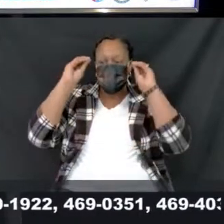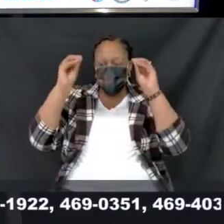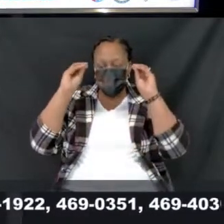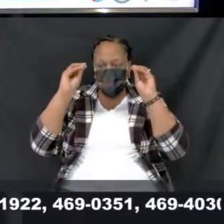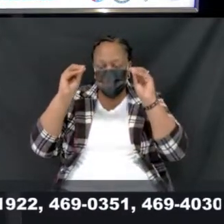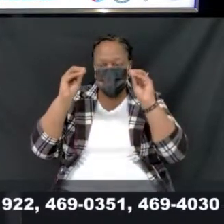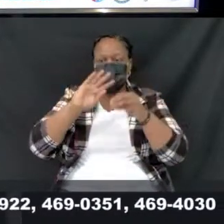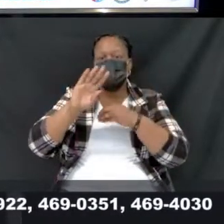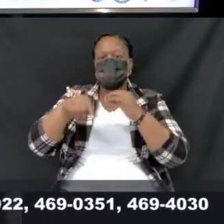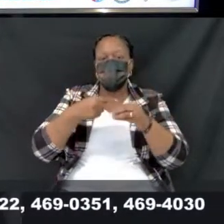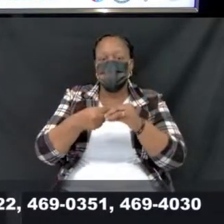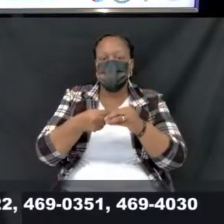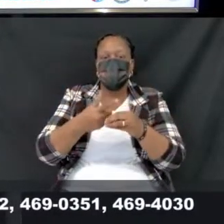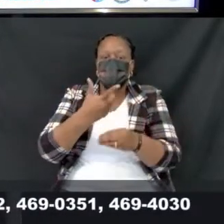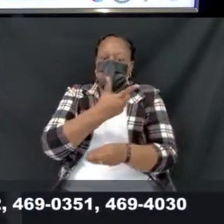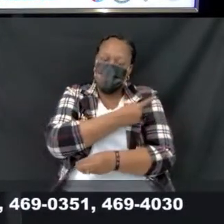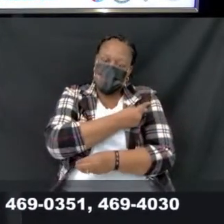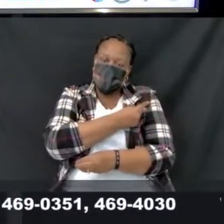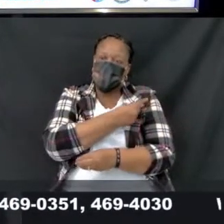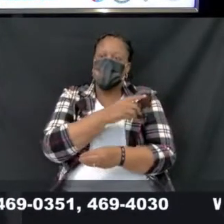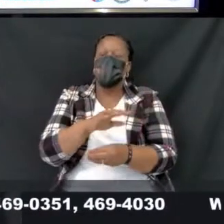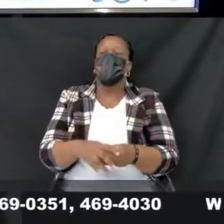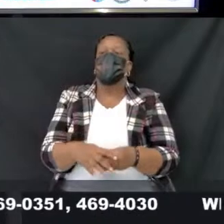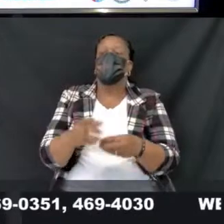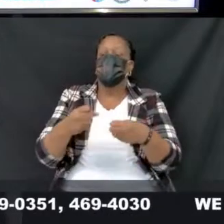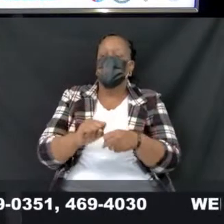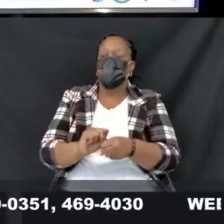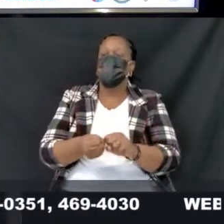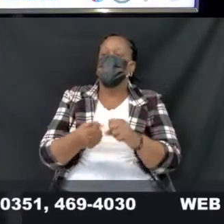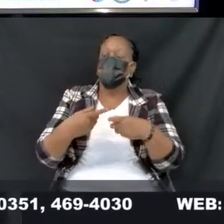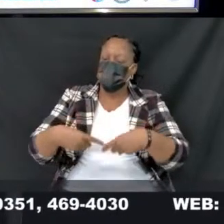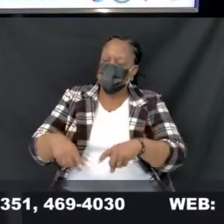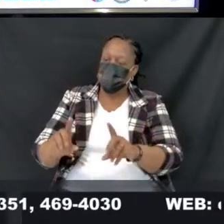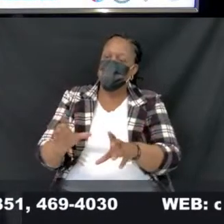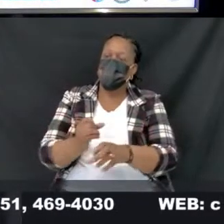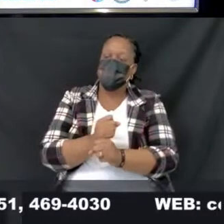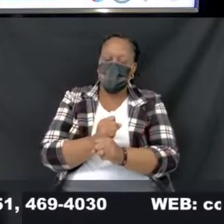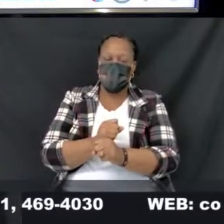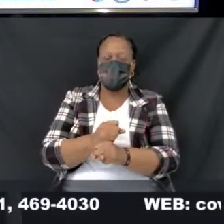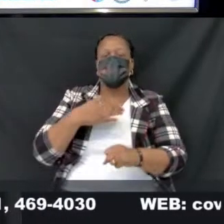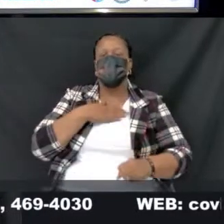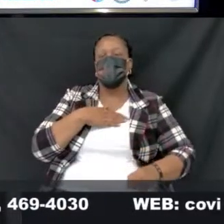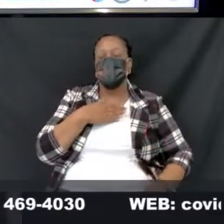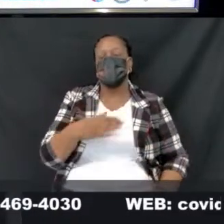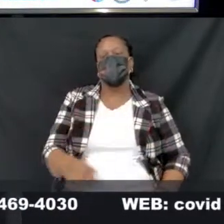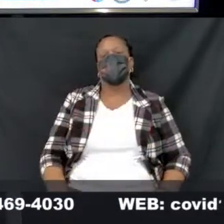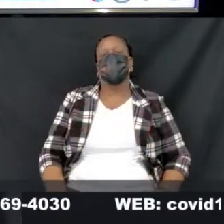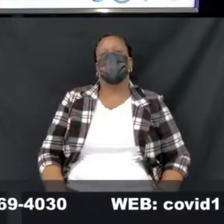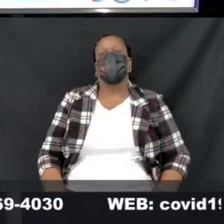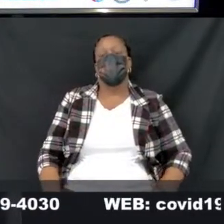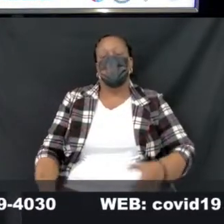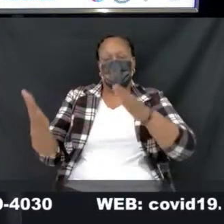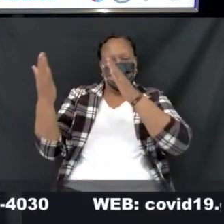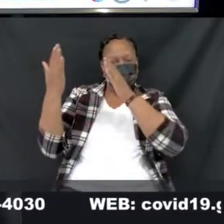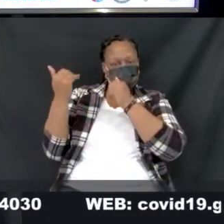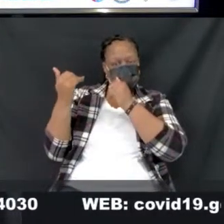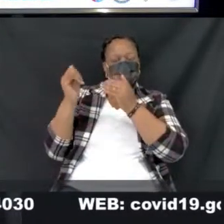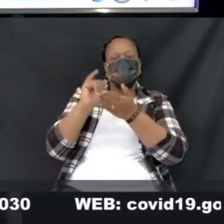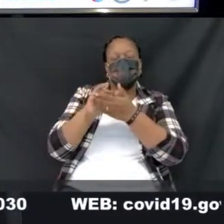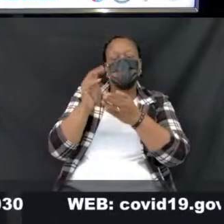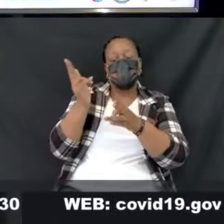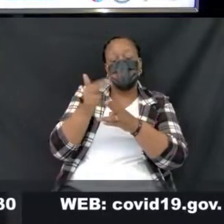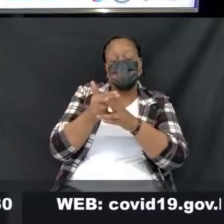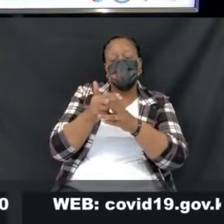get vaccinated and protect them. We are hoping that by next week we will meet with the officials from the Ministry